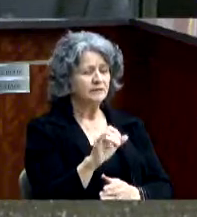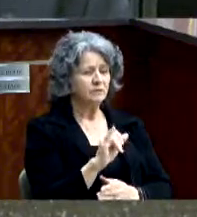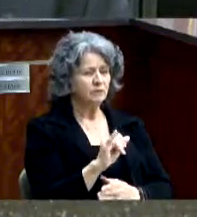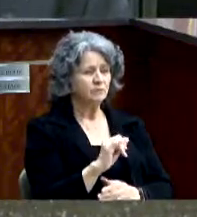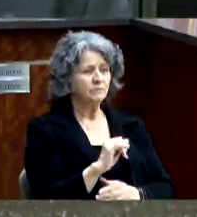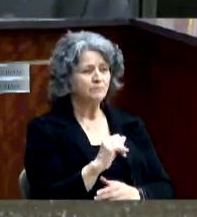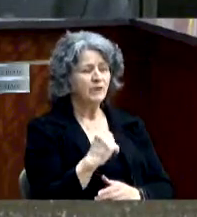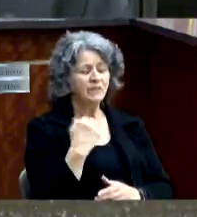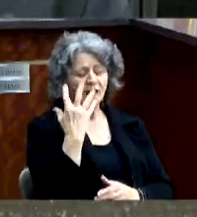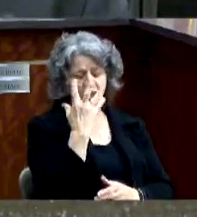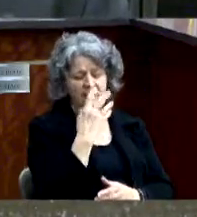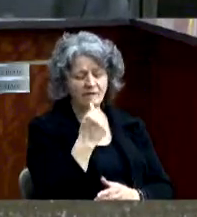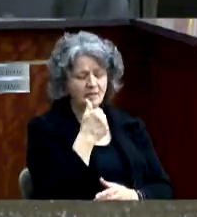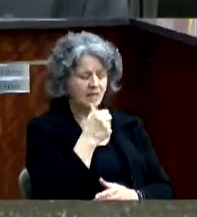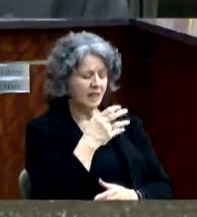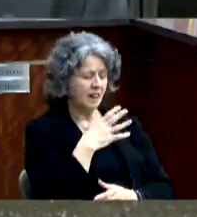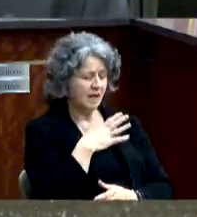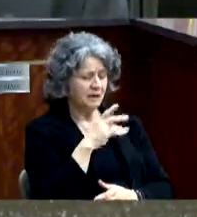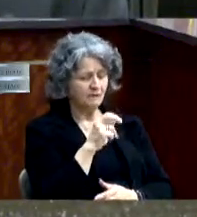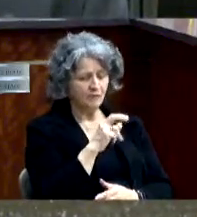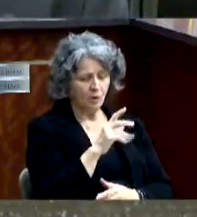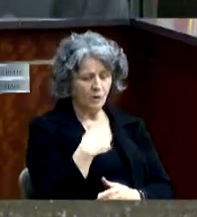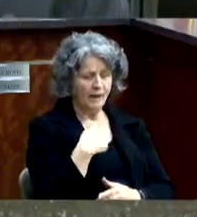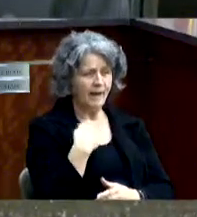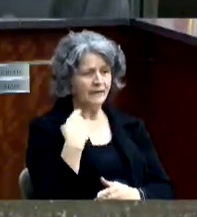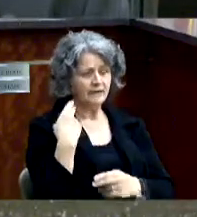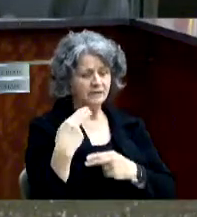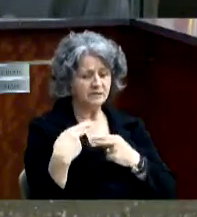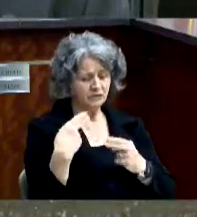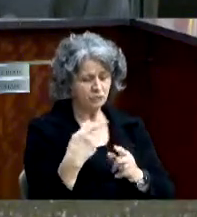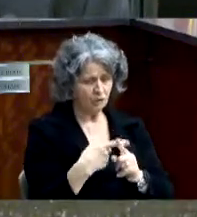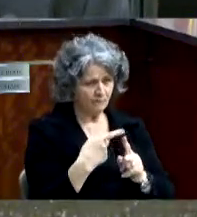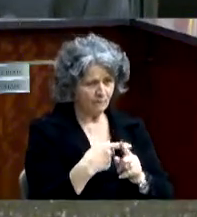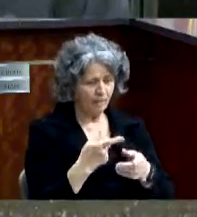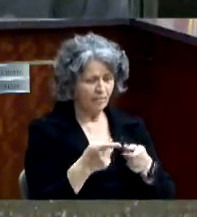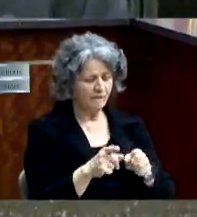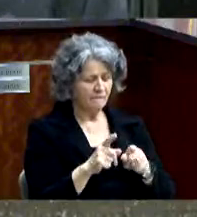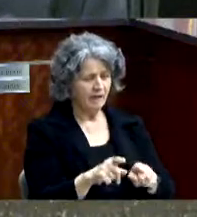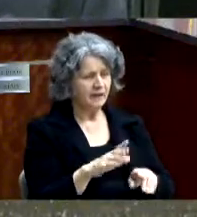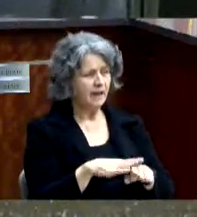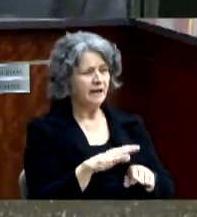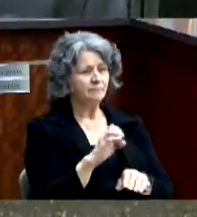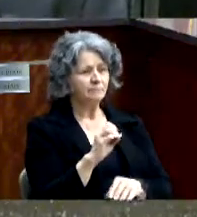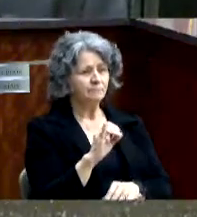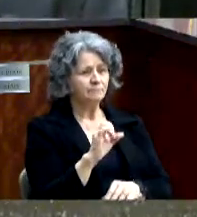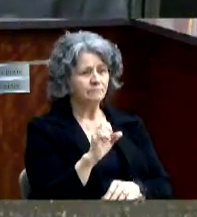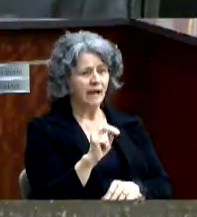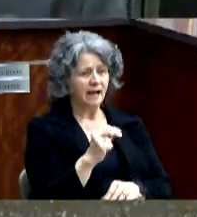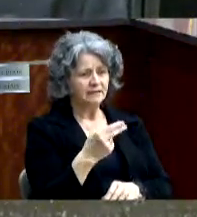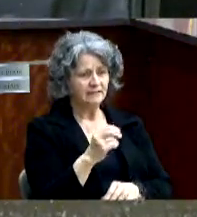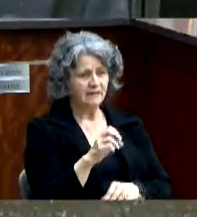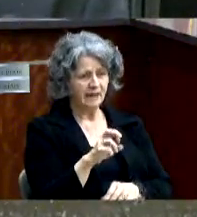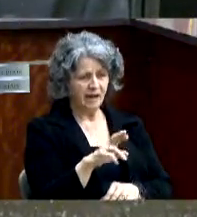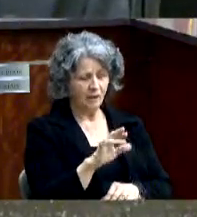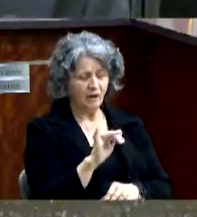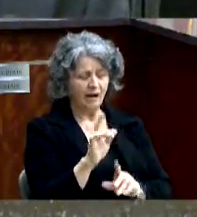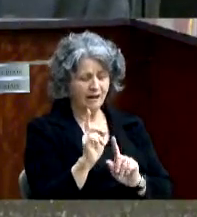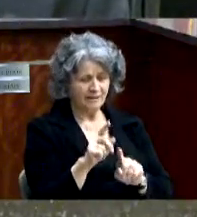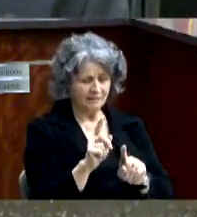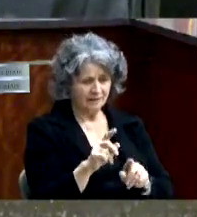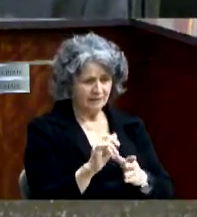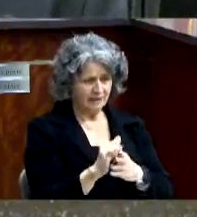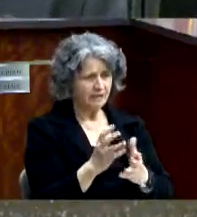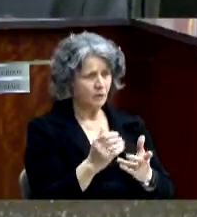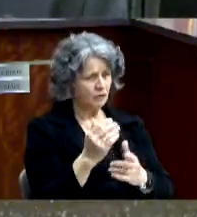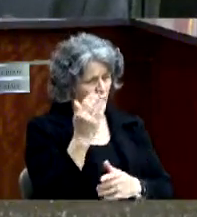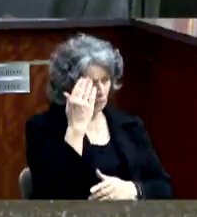Laurel had Women's History Month event at Eisenhower. I was very happy to attend that. I want to acknowledge one of the